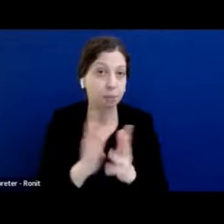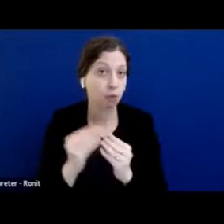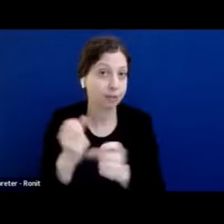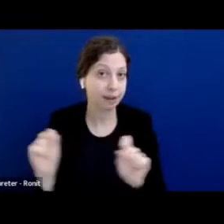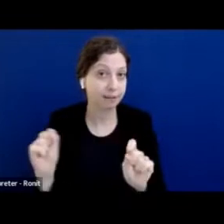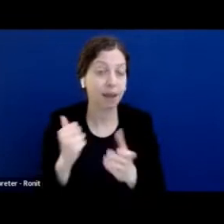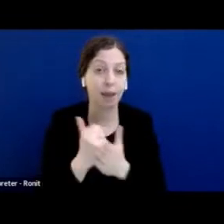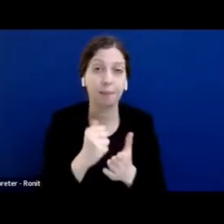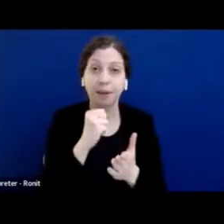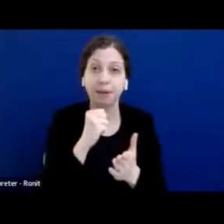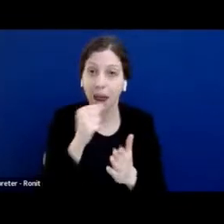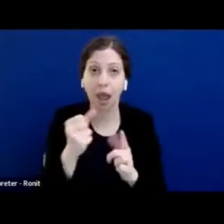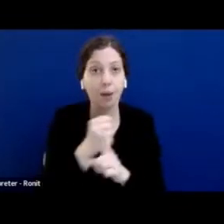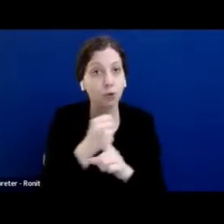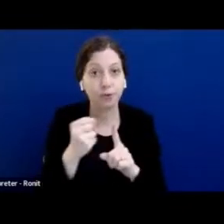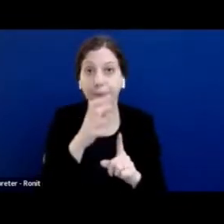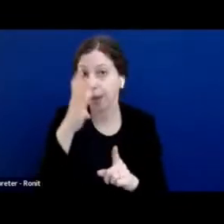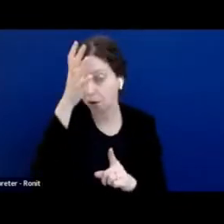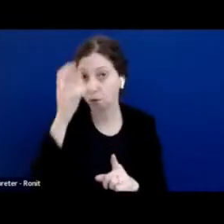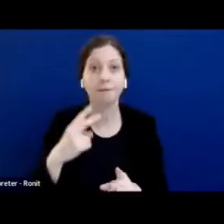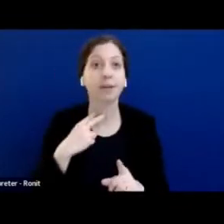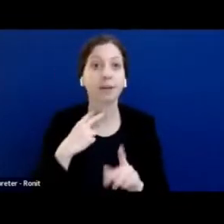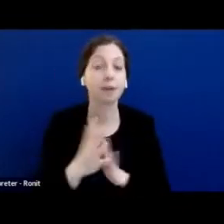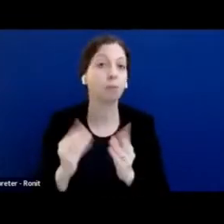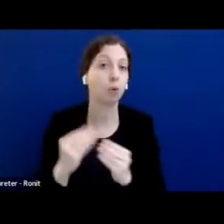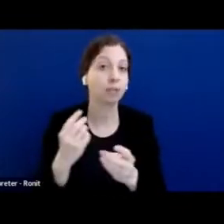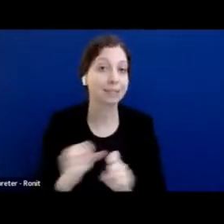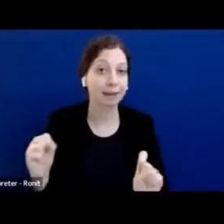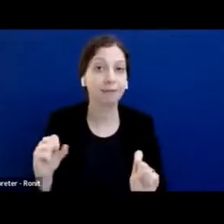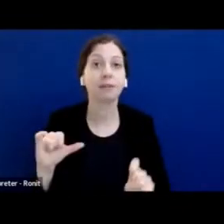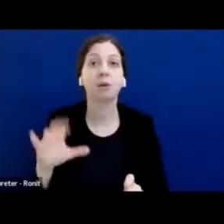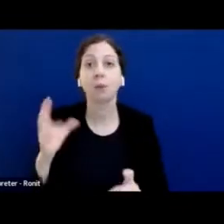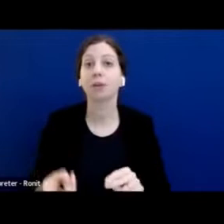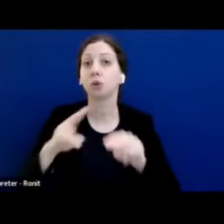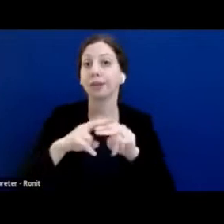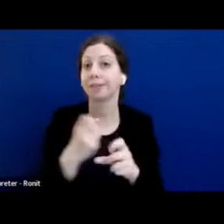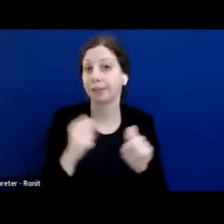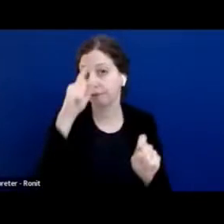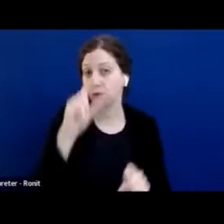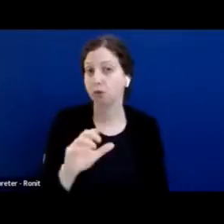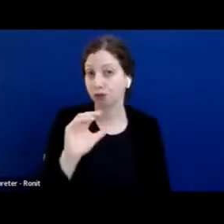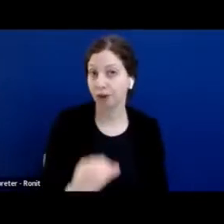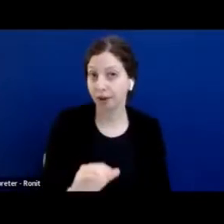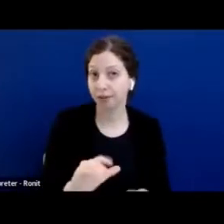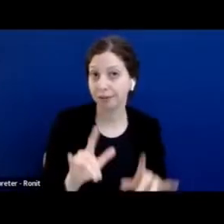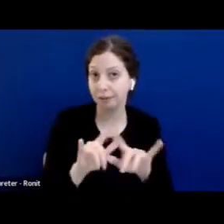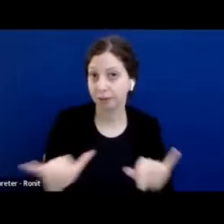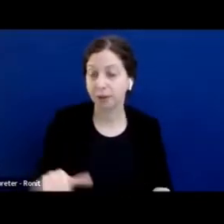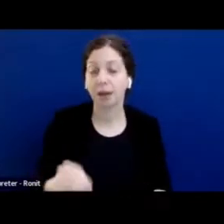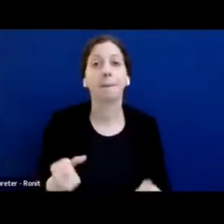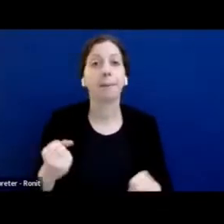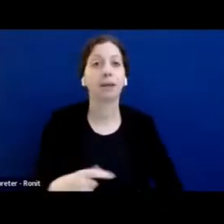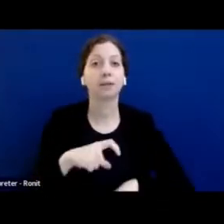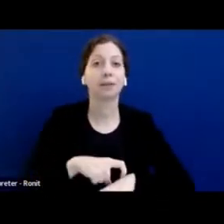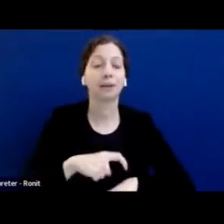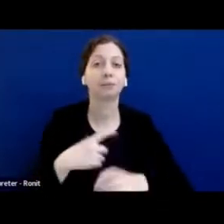parents or victim parents get safer, that is really going to increase the safety of the child. And often when we